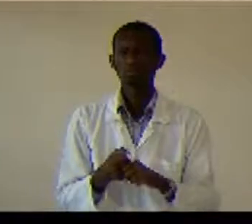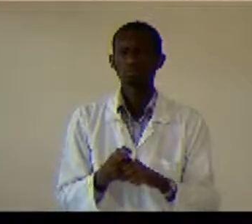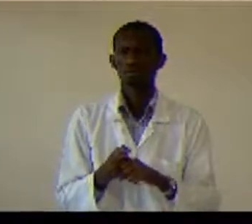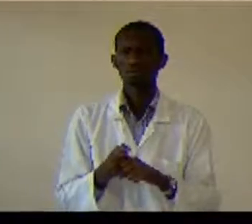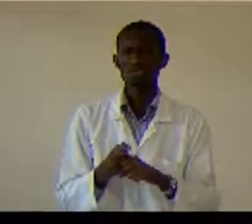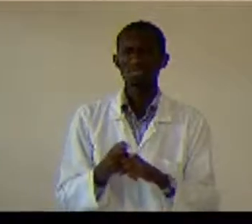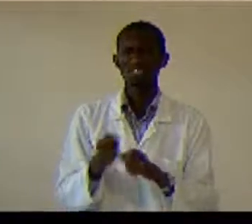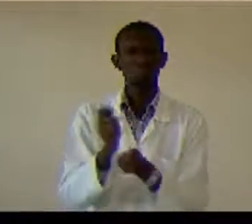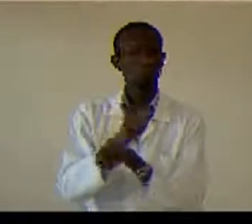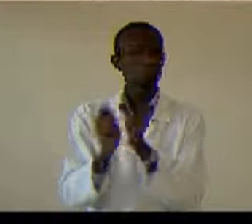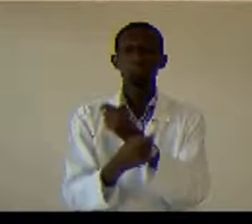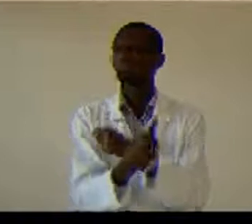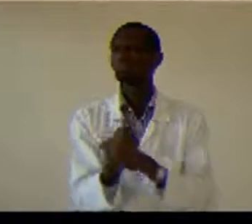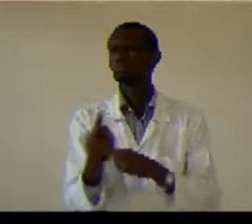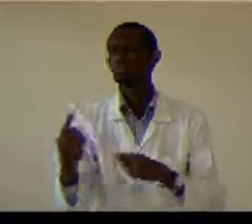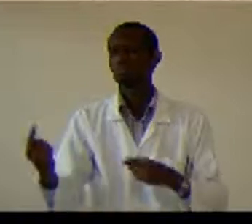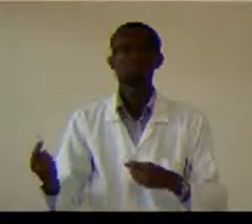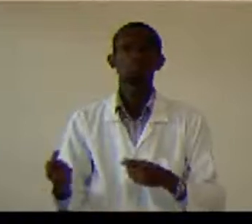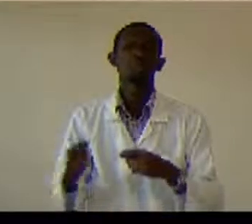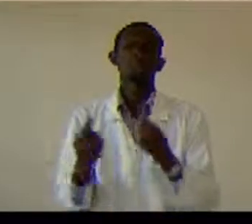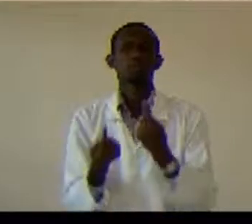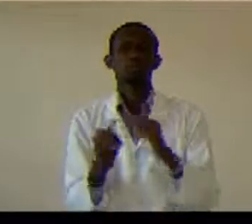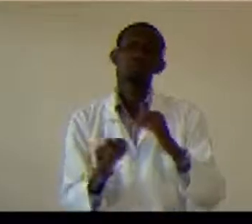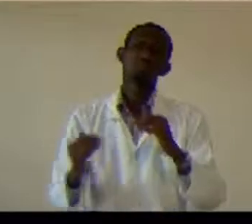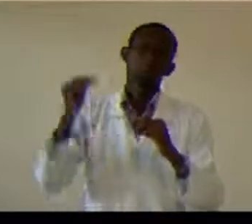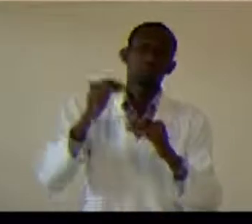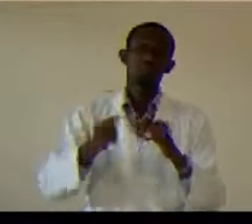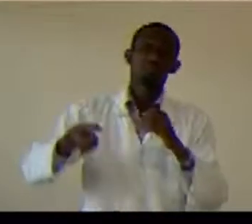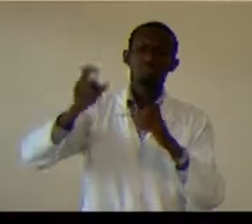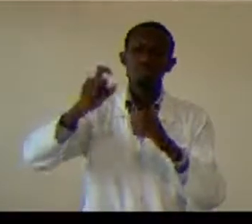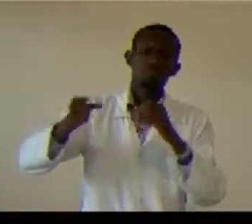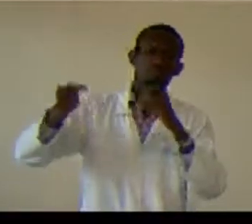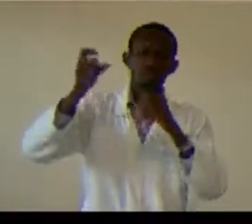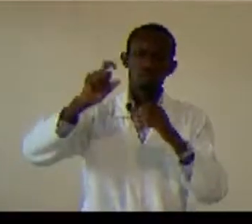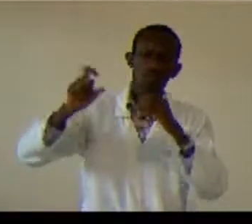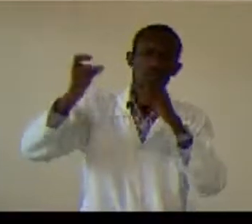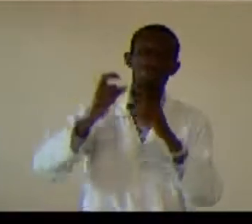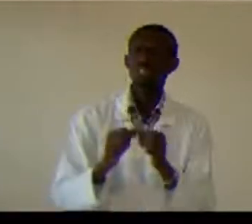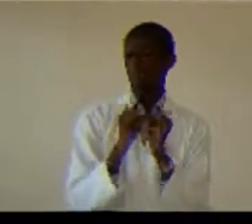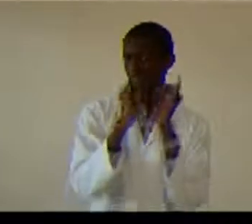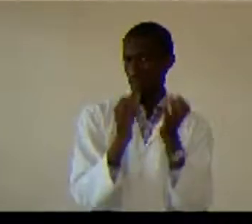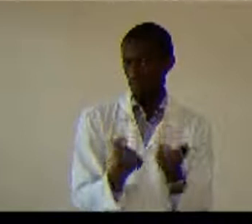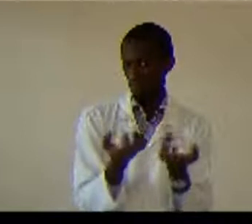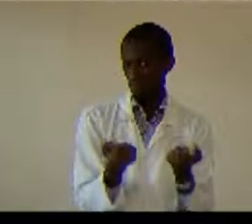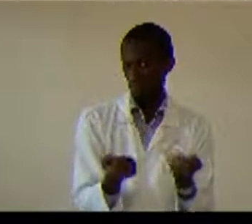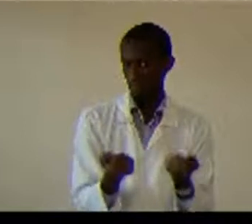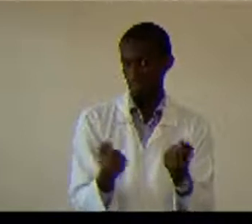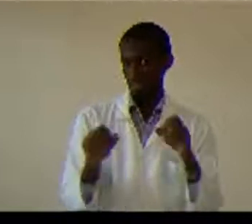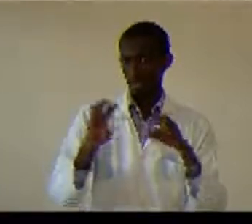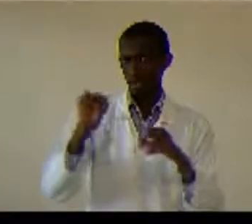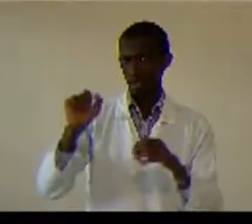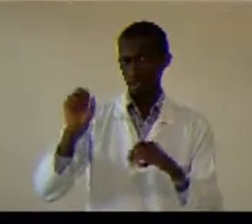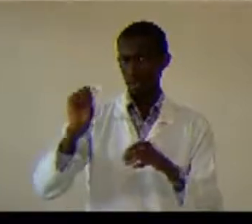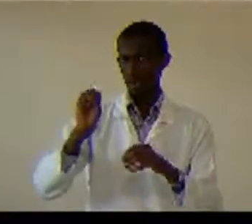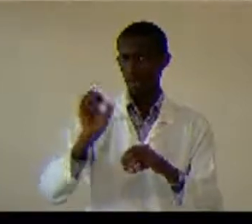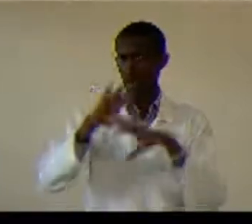state increases with increase in mass. So you have more mass, you need more heat to make a substance change its